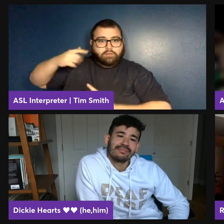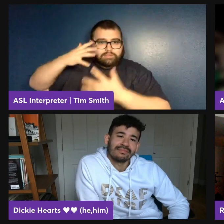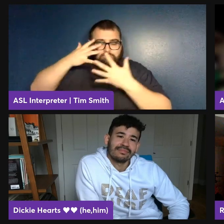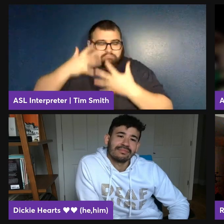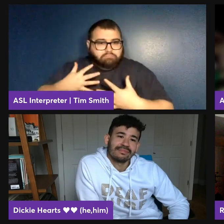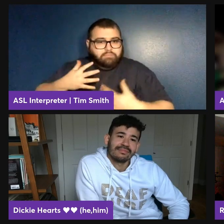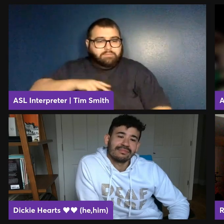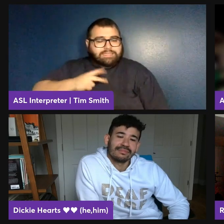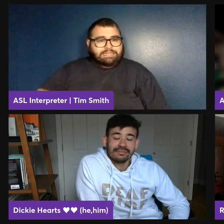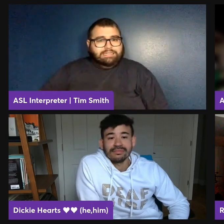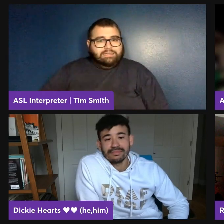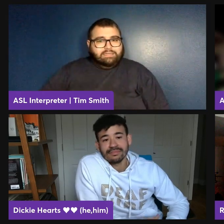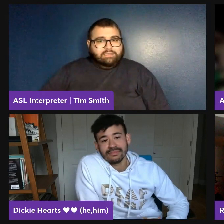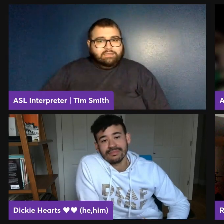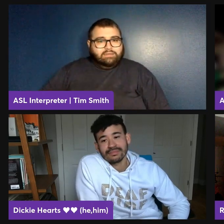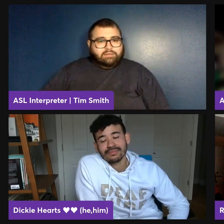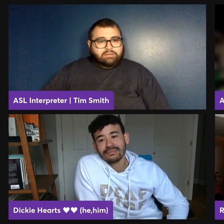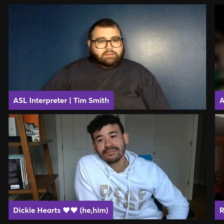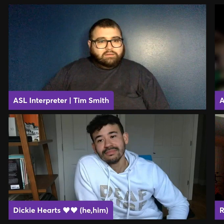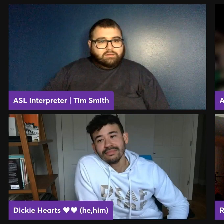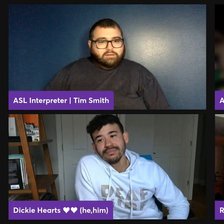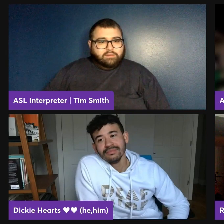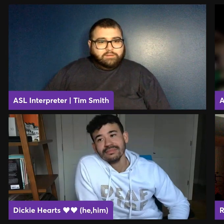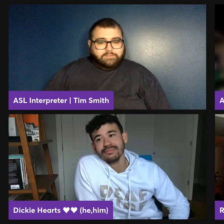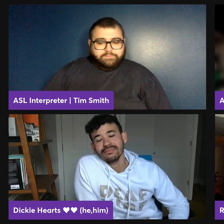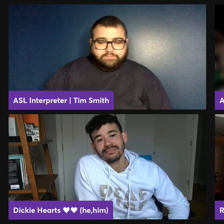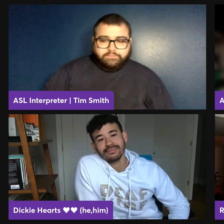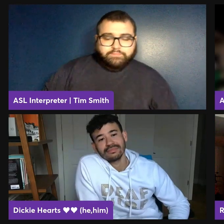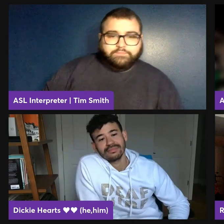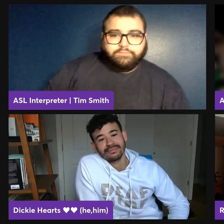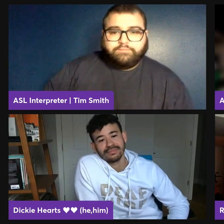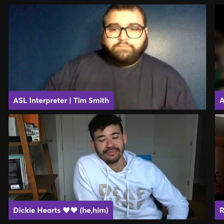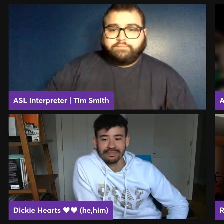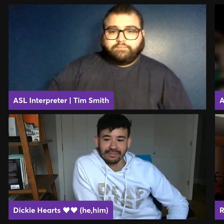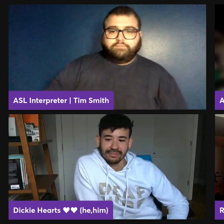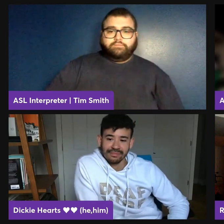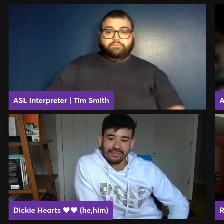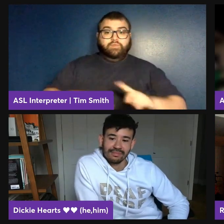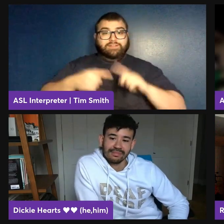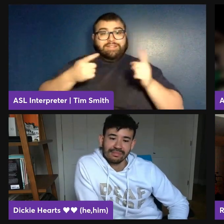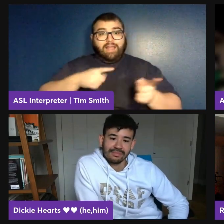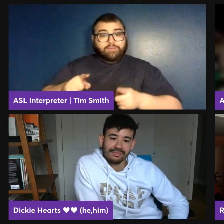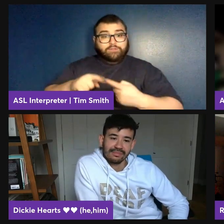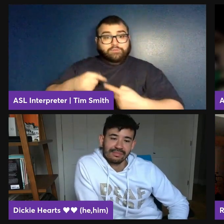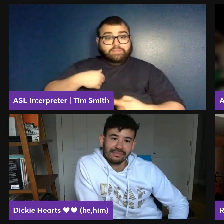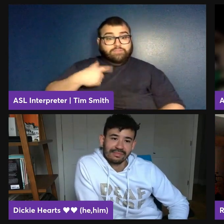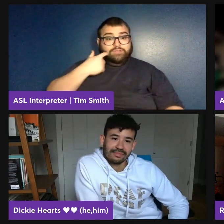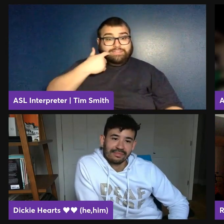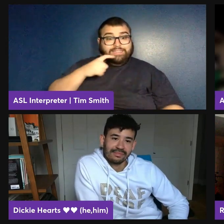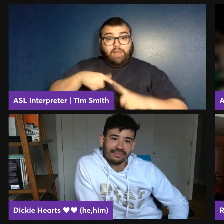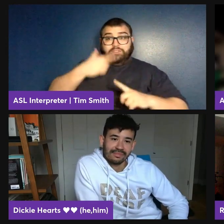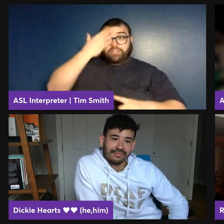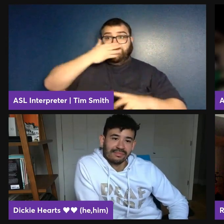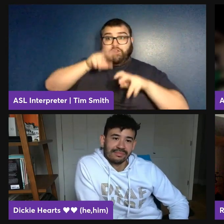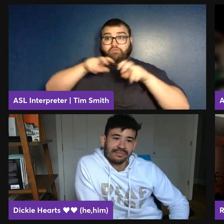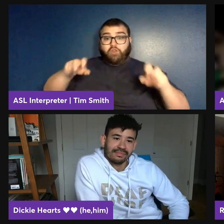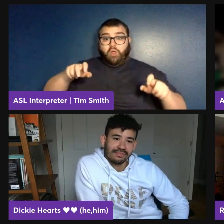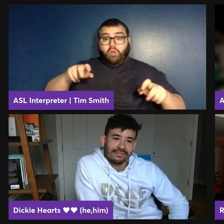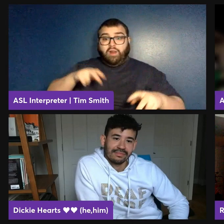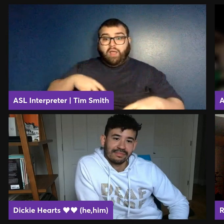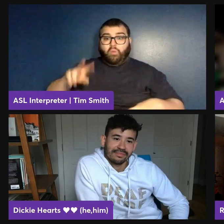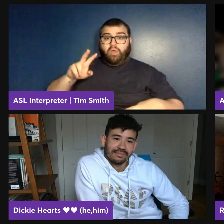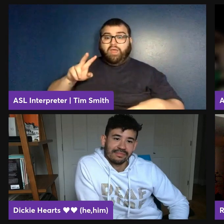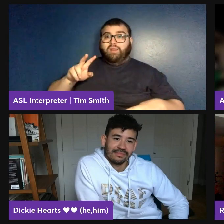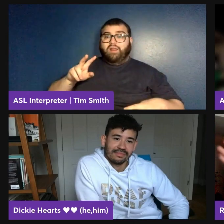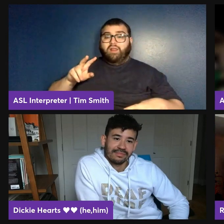Like, I don't like it. And when this happened to me recently, I literally was in the front row and said, and I just outwardly